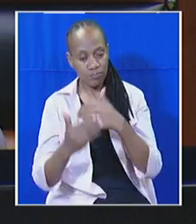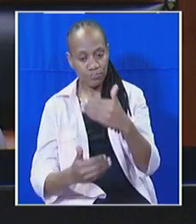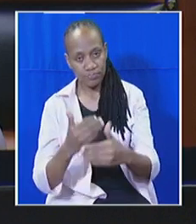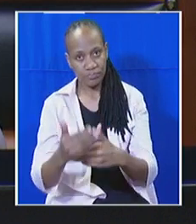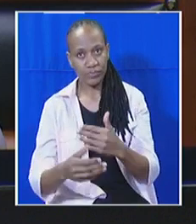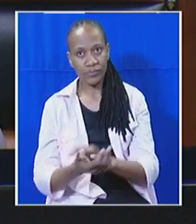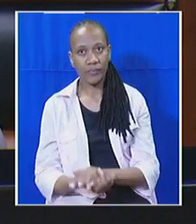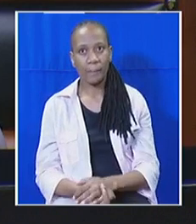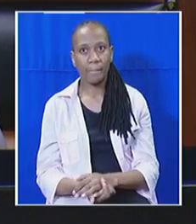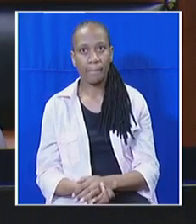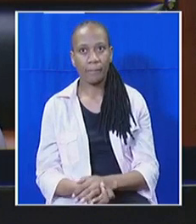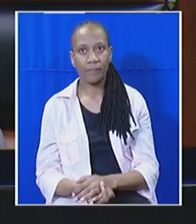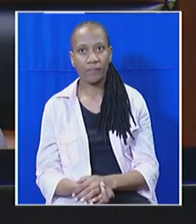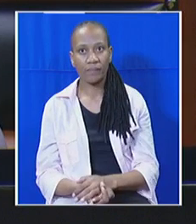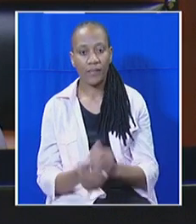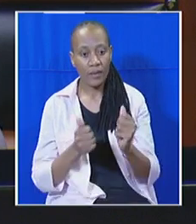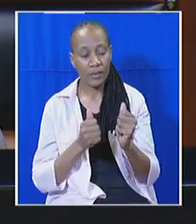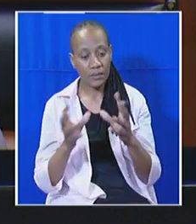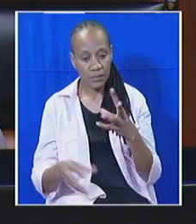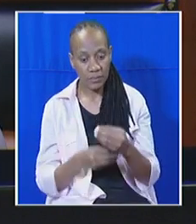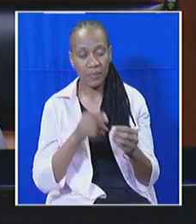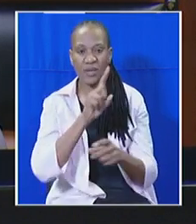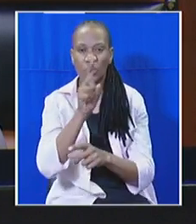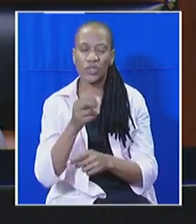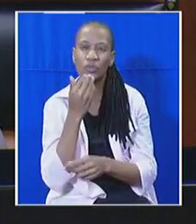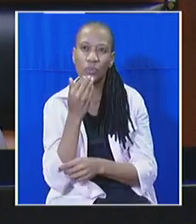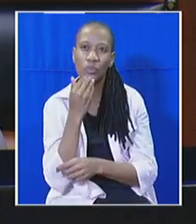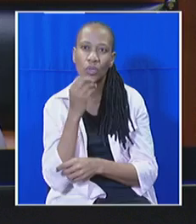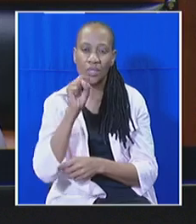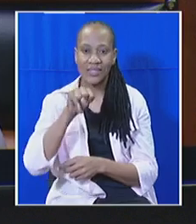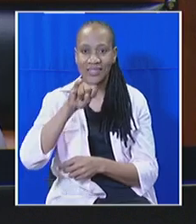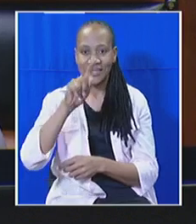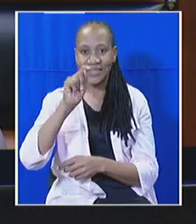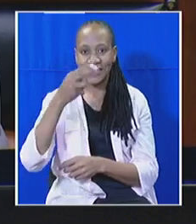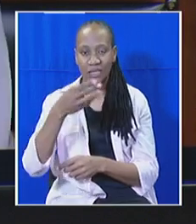The next to ask the supplementary question, Honorable Sitole, IFP.